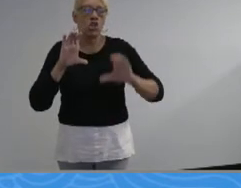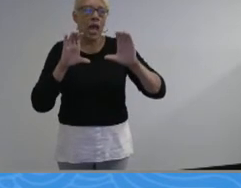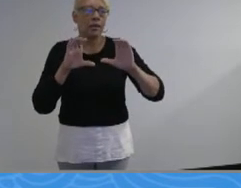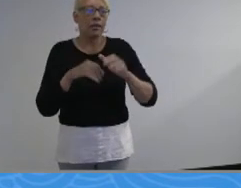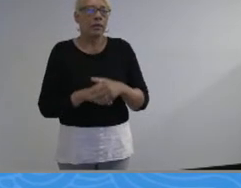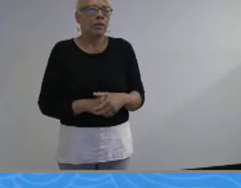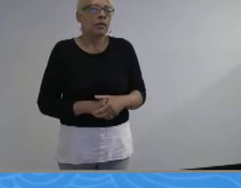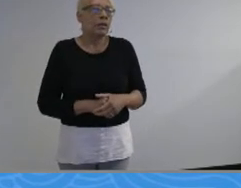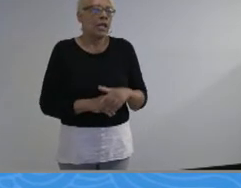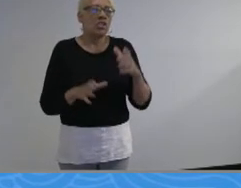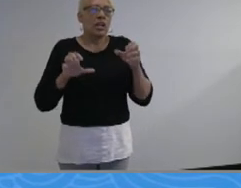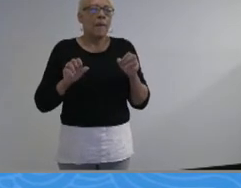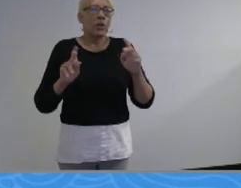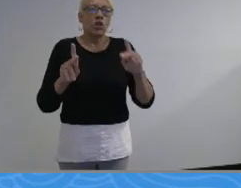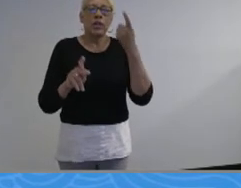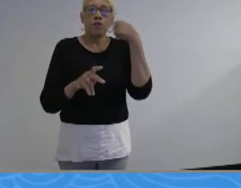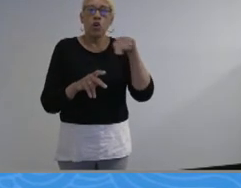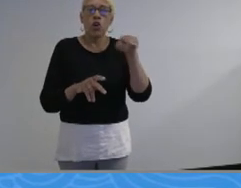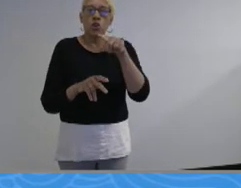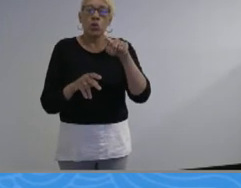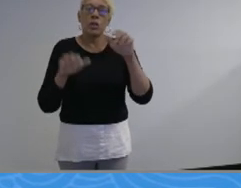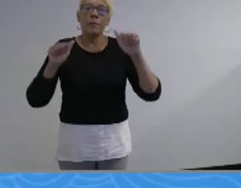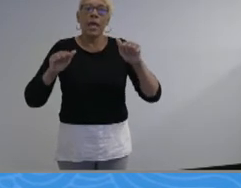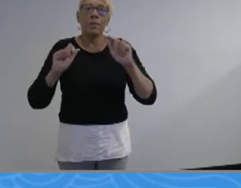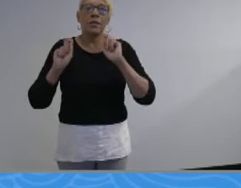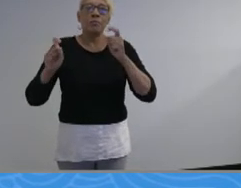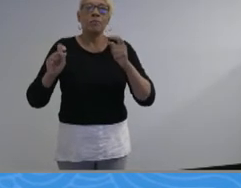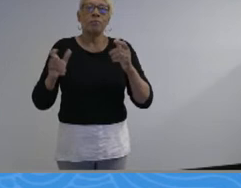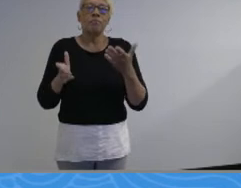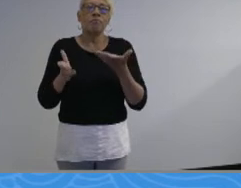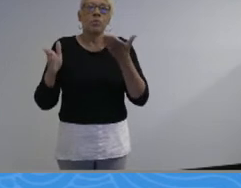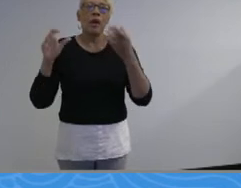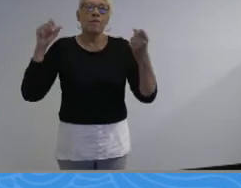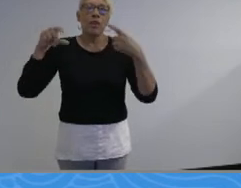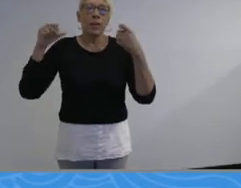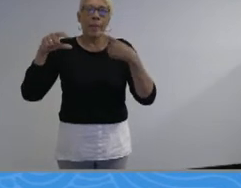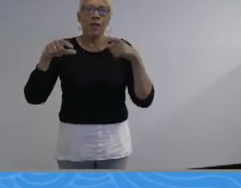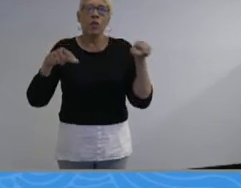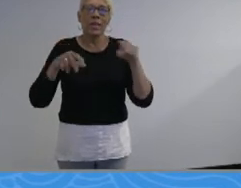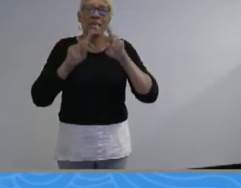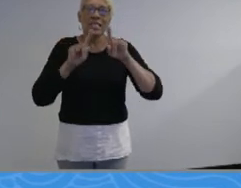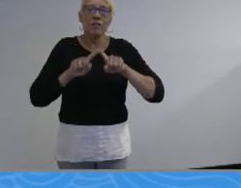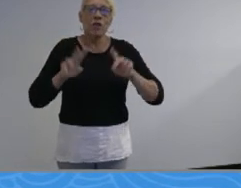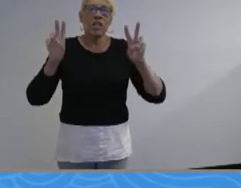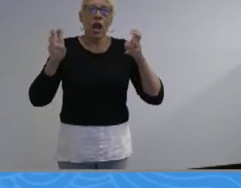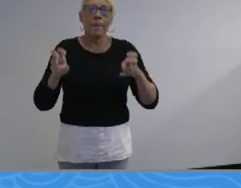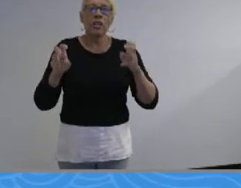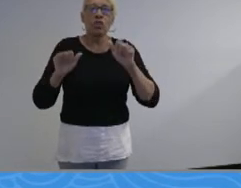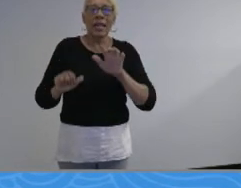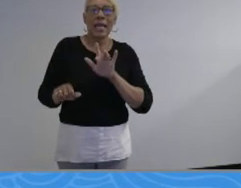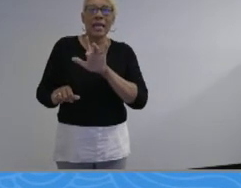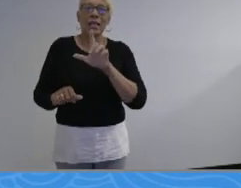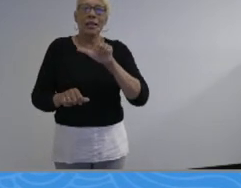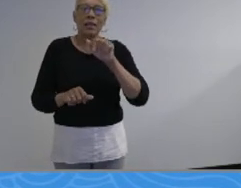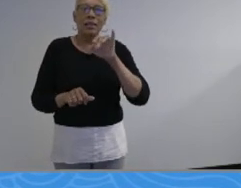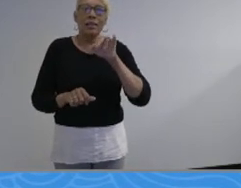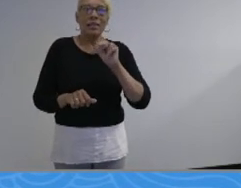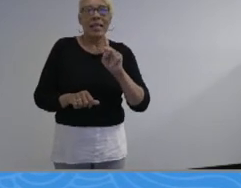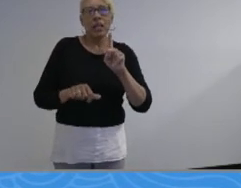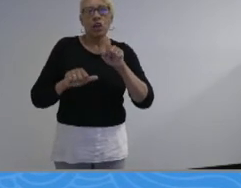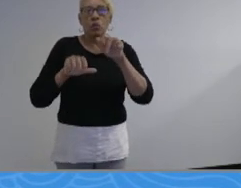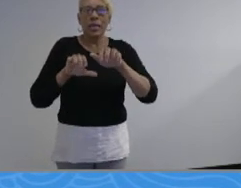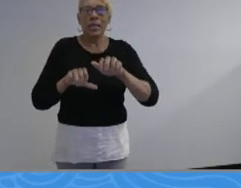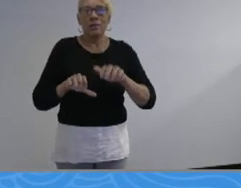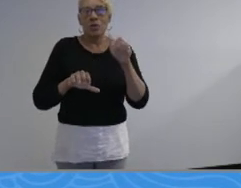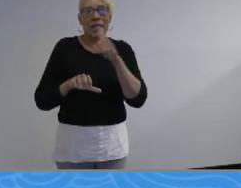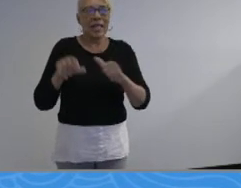is an opportunity for you to give your feedback on some of these topics. So please click on that link and enter any feedback you have. Thank